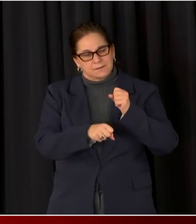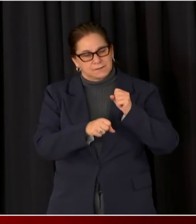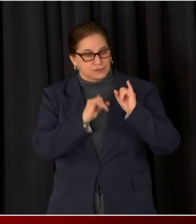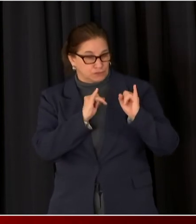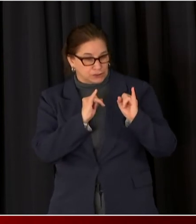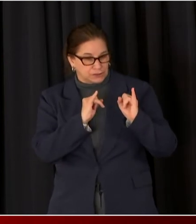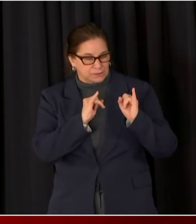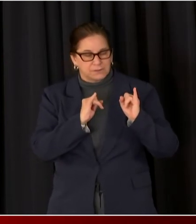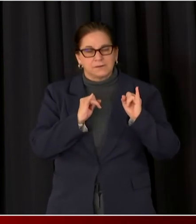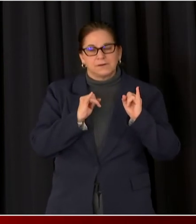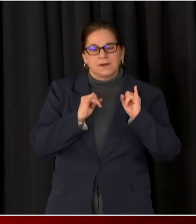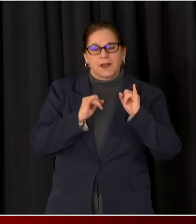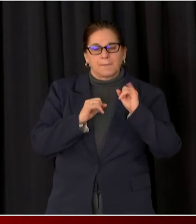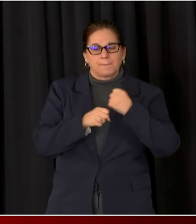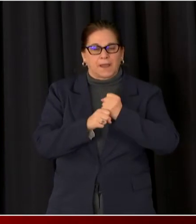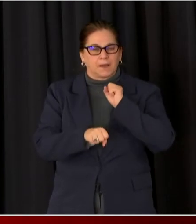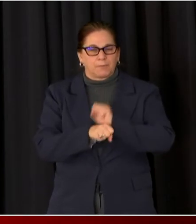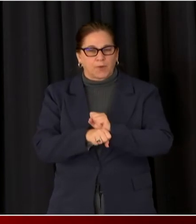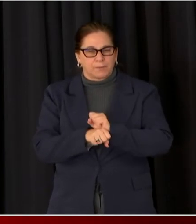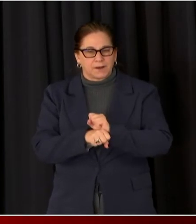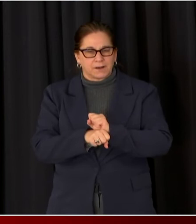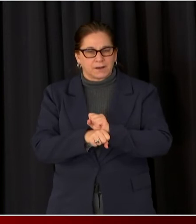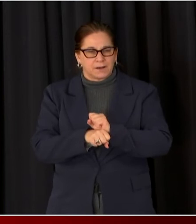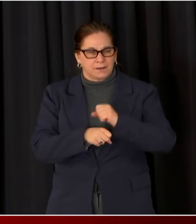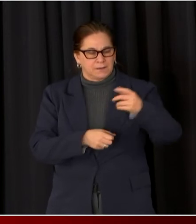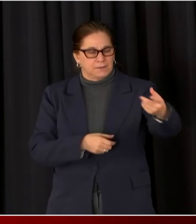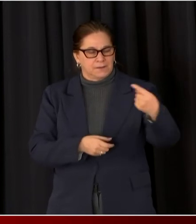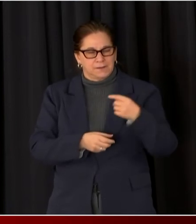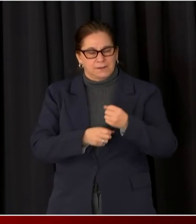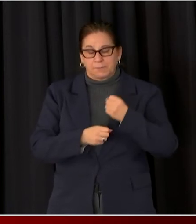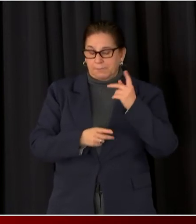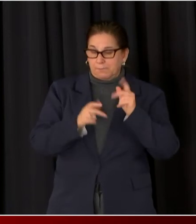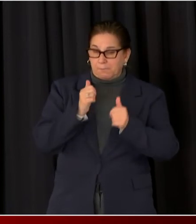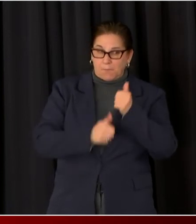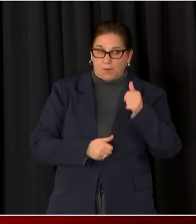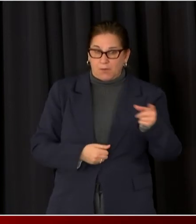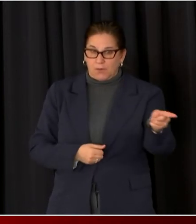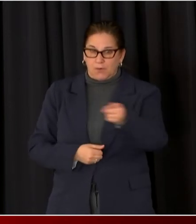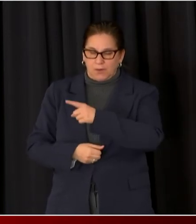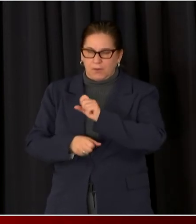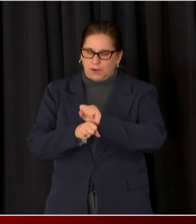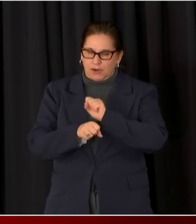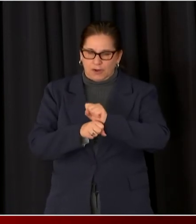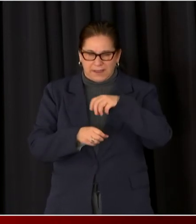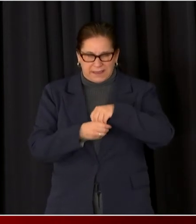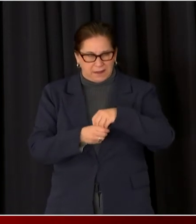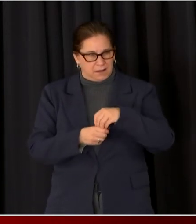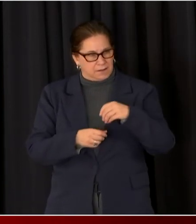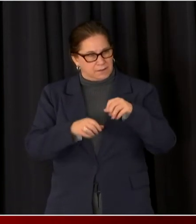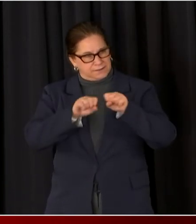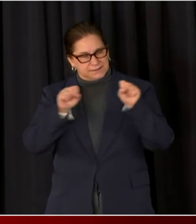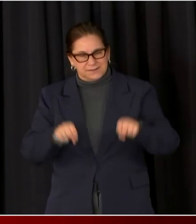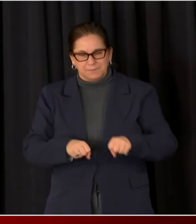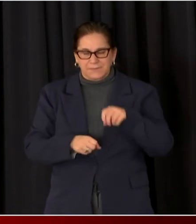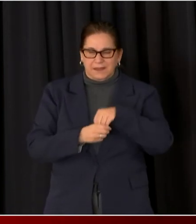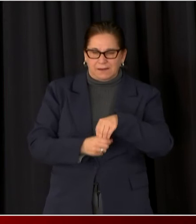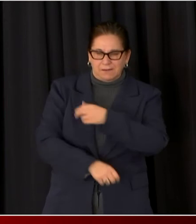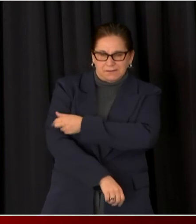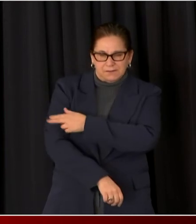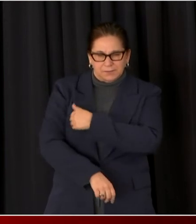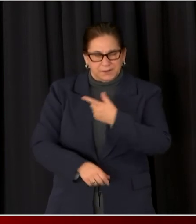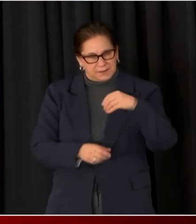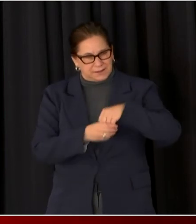For many people who work in a healthcare system, like hospitals and large healthcare organizations, they will be vaccinating their